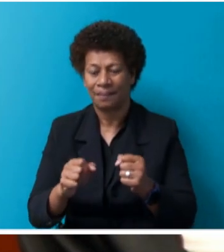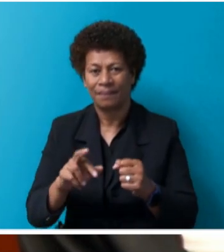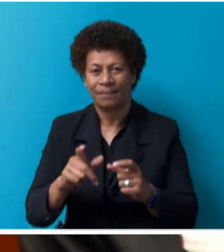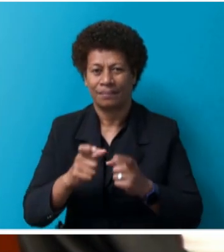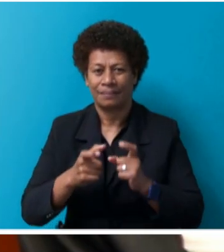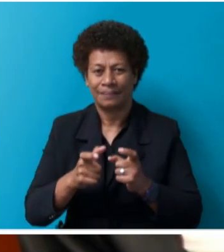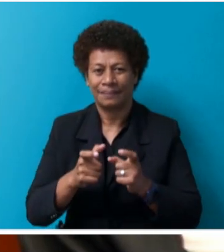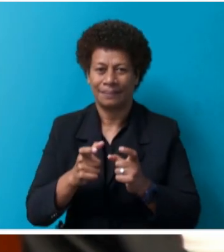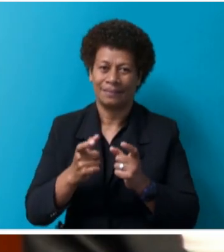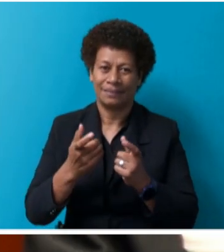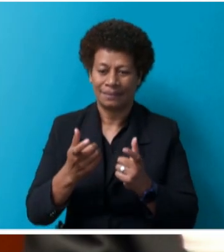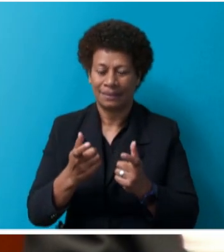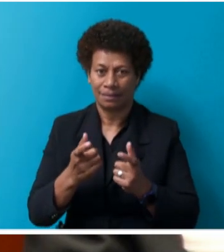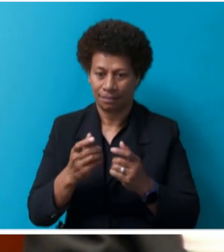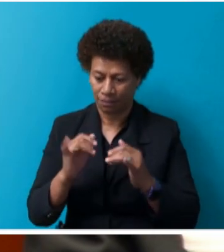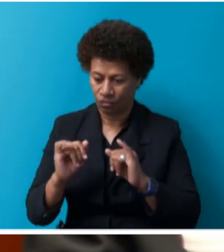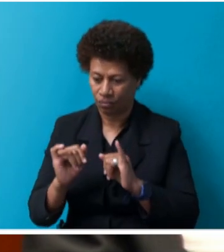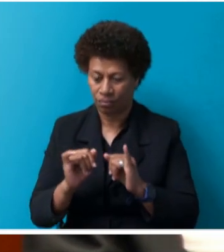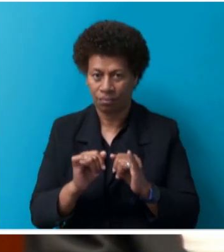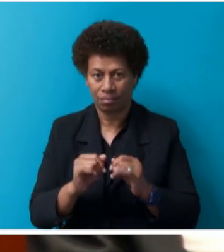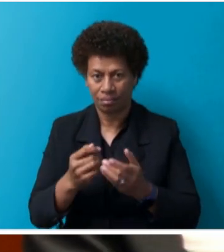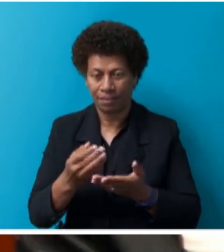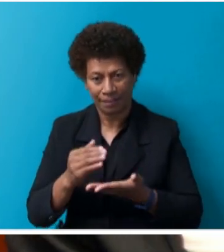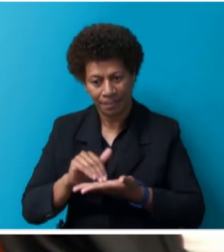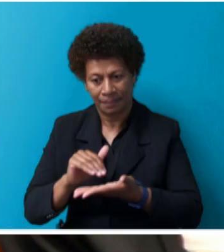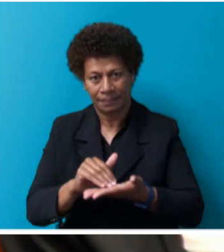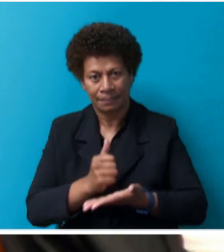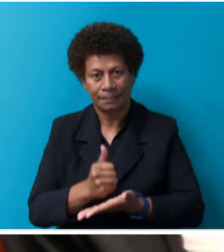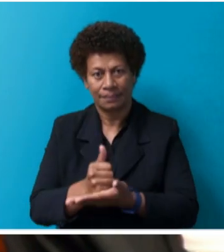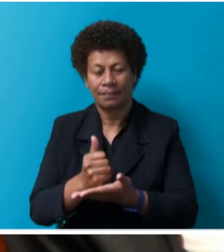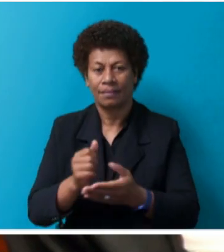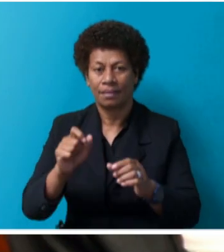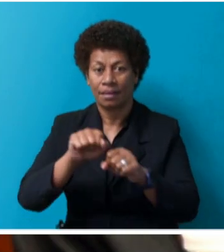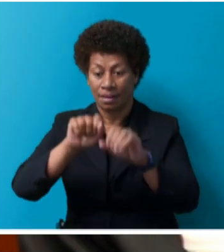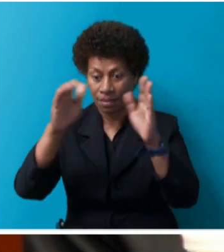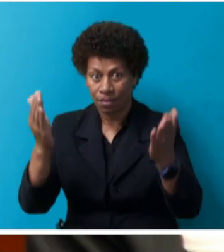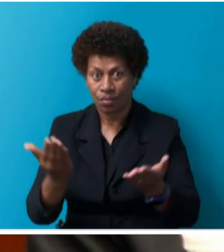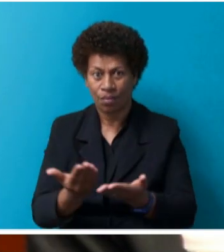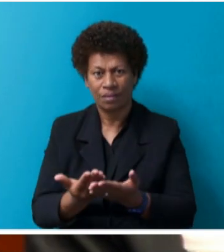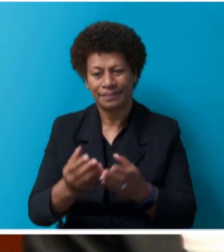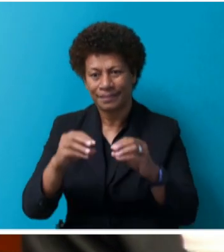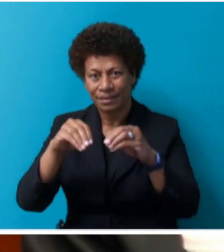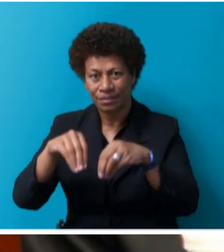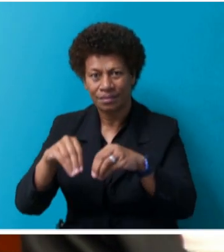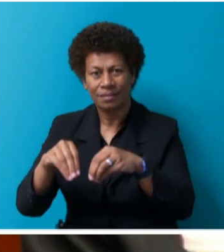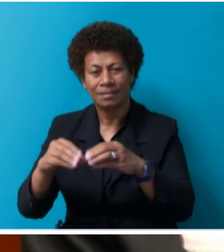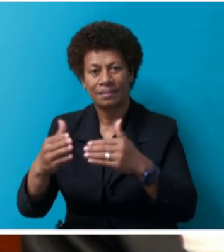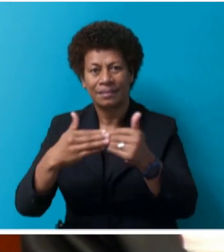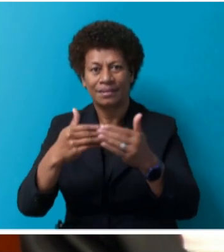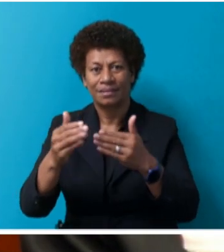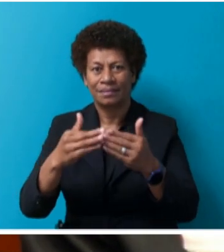crisis. They are also making strides in emerging sectors such as global outsourcing and business process management, highlighting